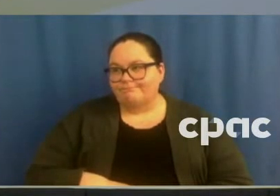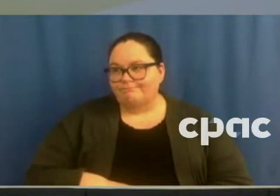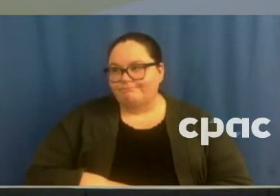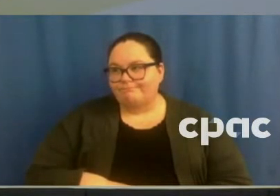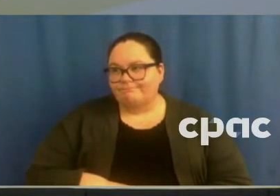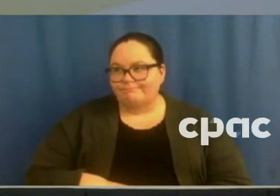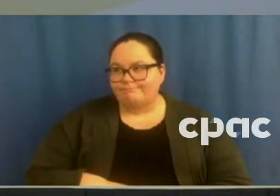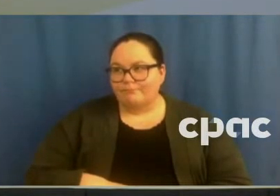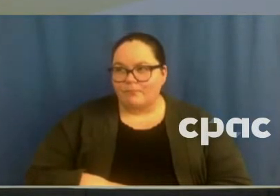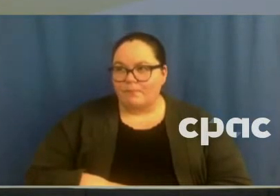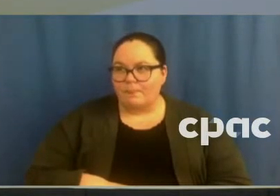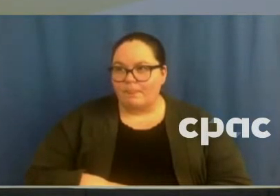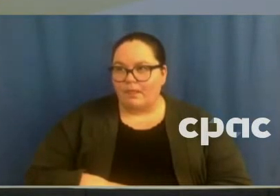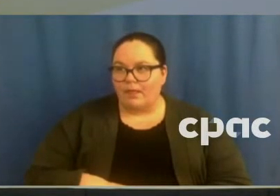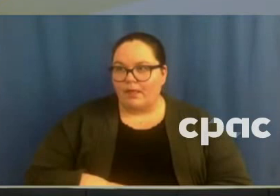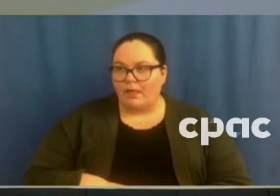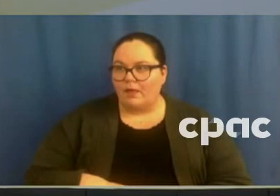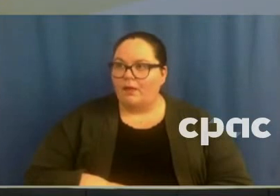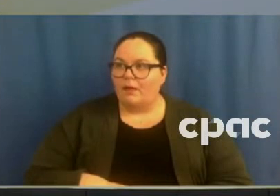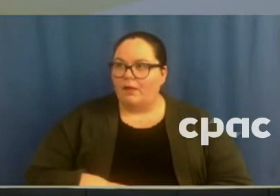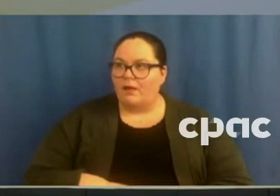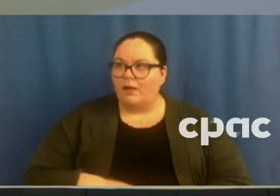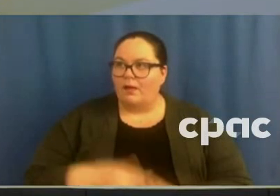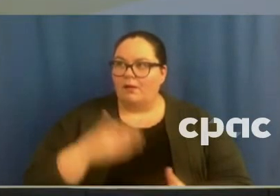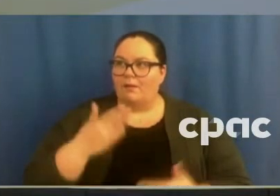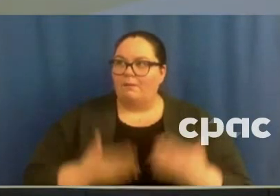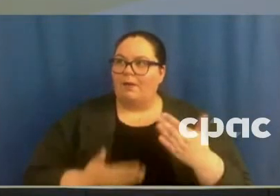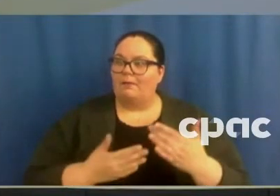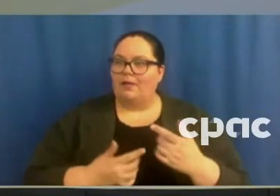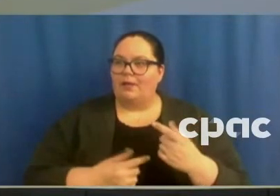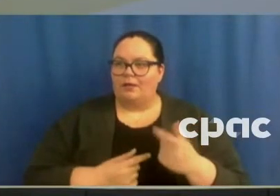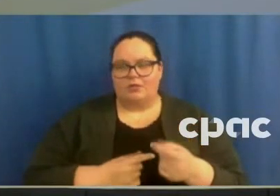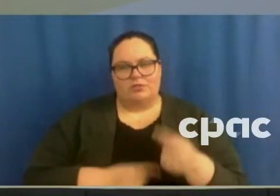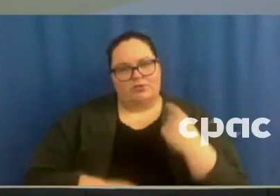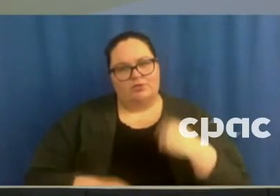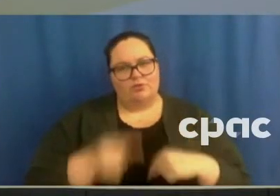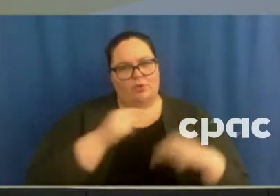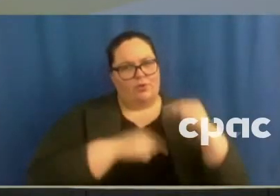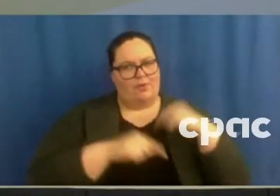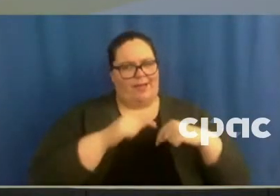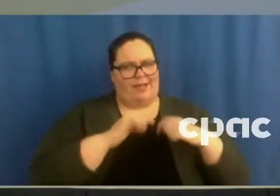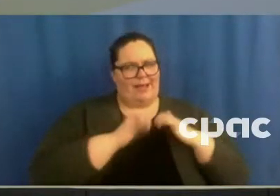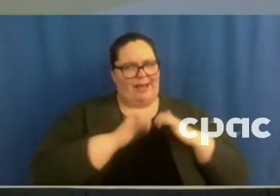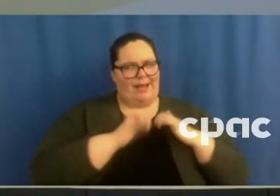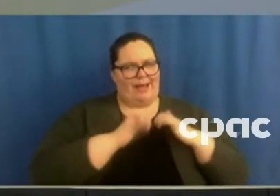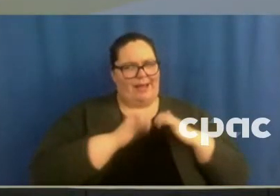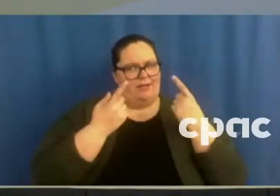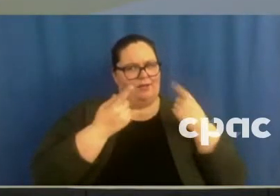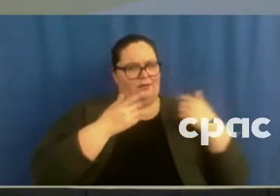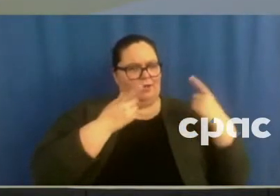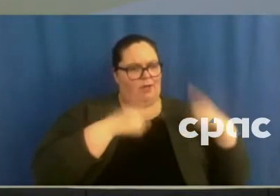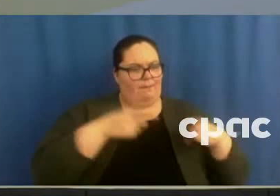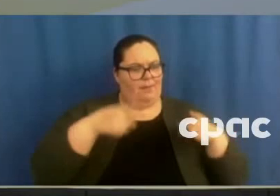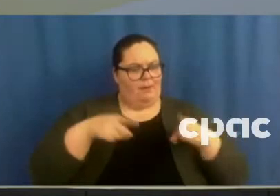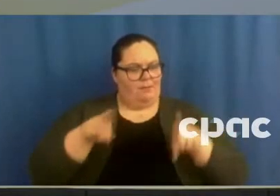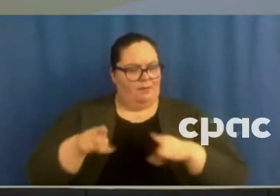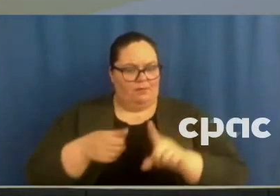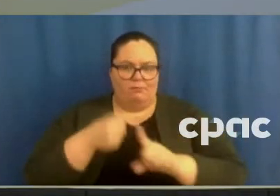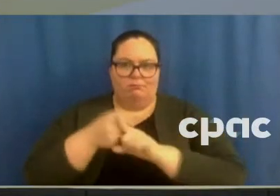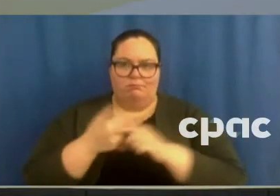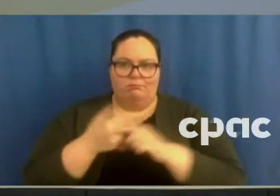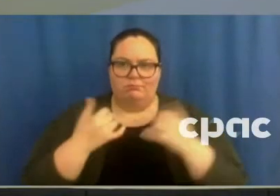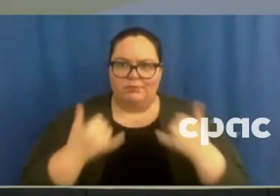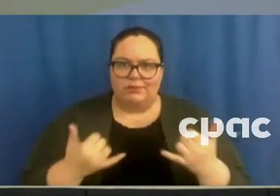path that's led to today. I know things have been generally really very good on the island, and just sort of